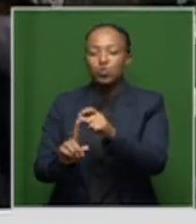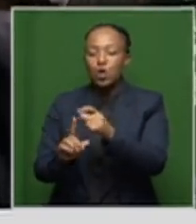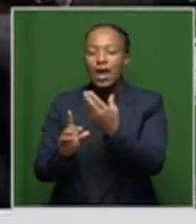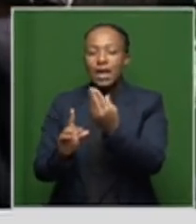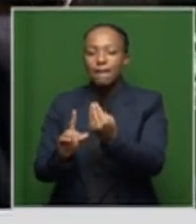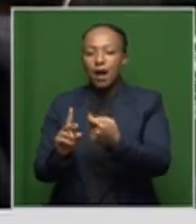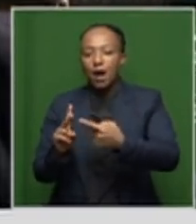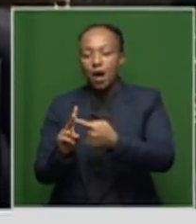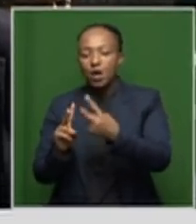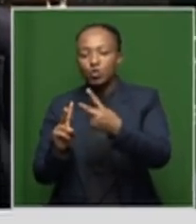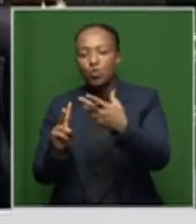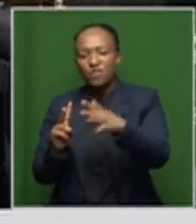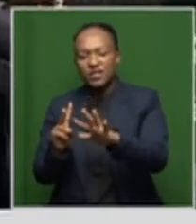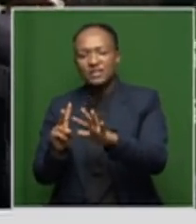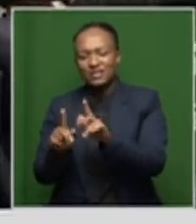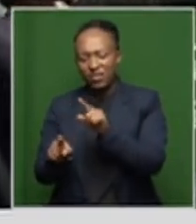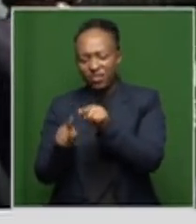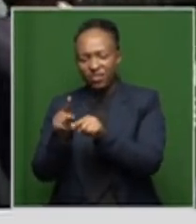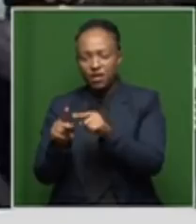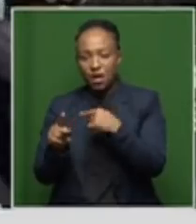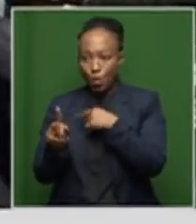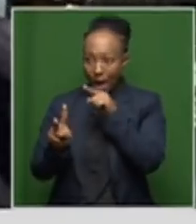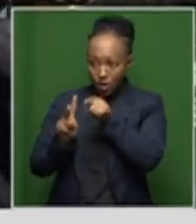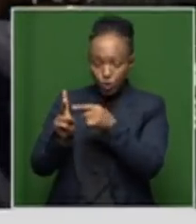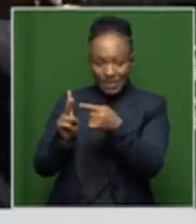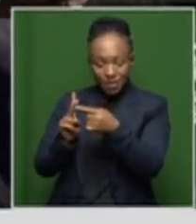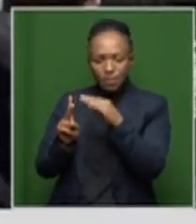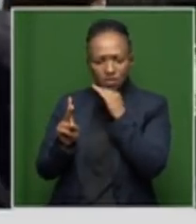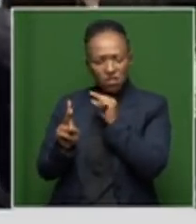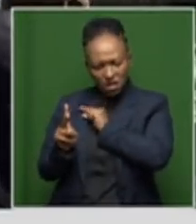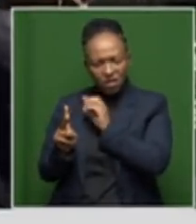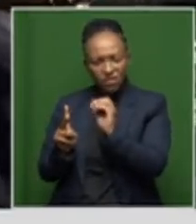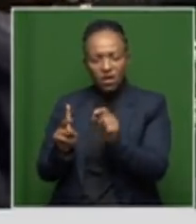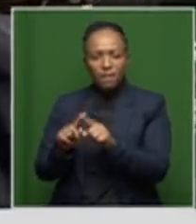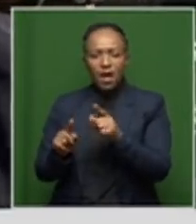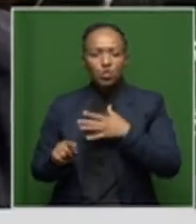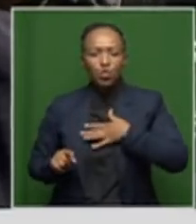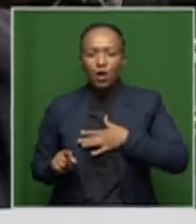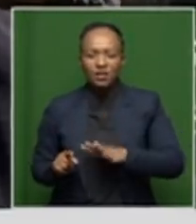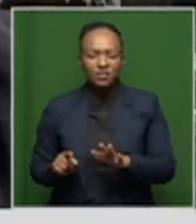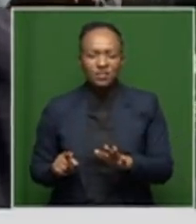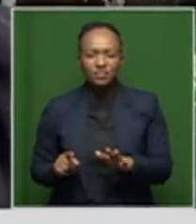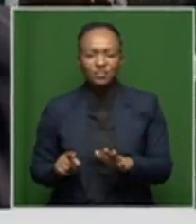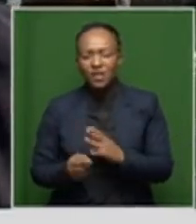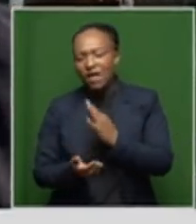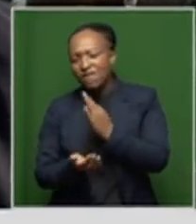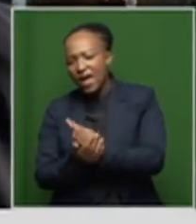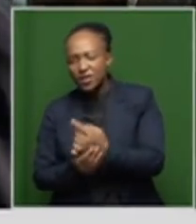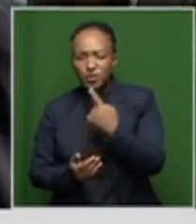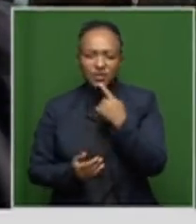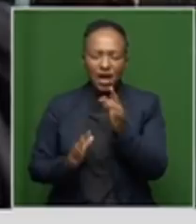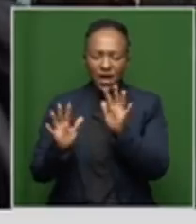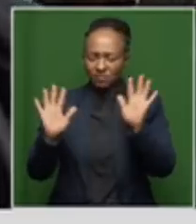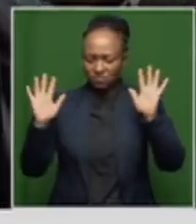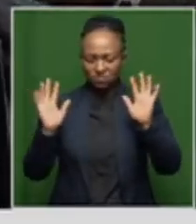2 is guilty of the offences that we are accusing them. I don't want to rebut in terms of facts what they are saying, because that's the duty